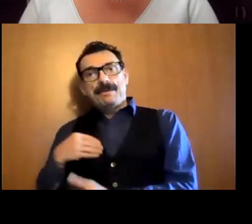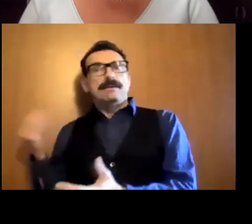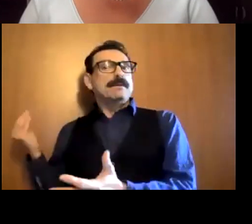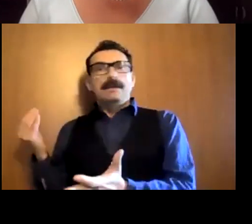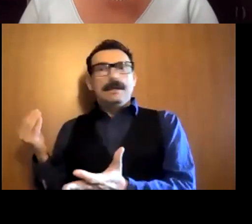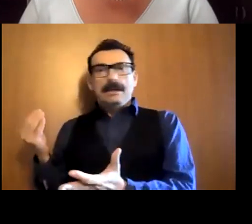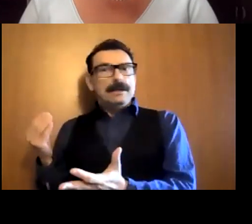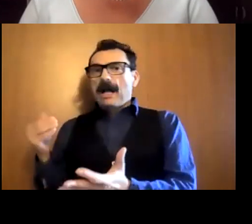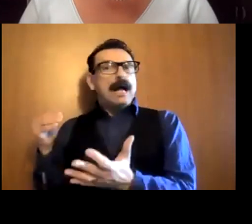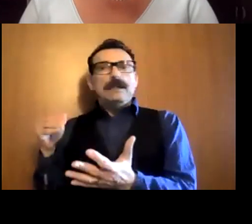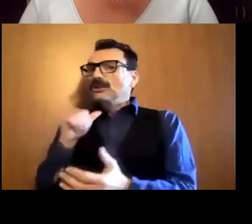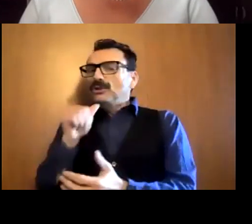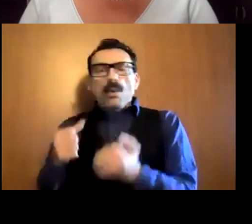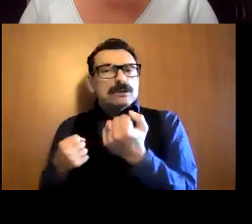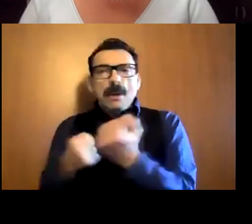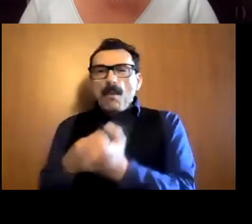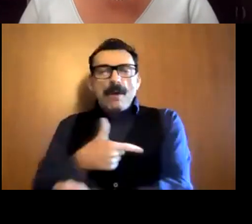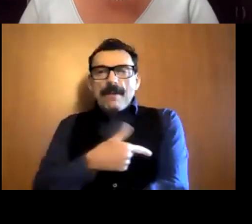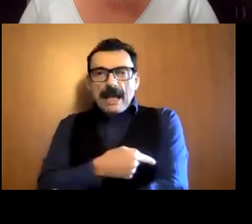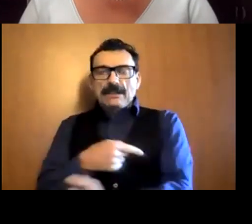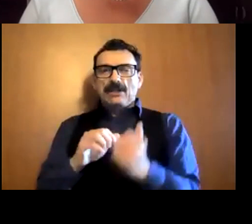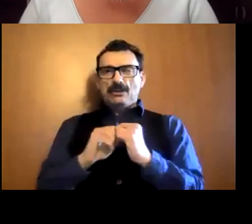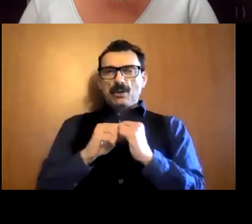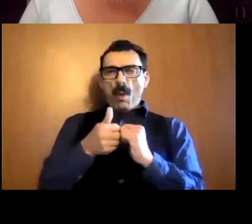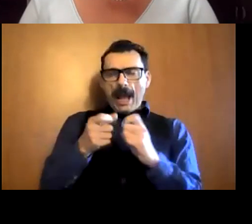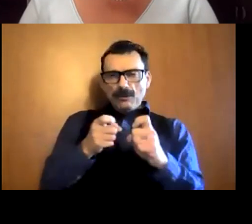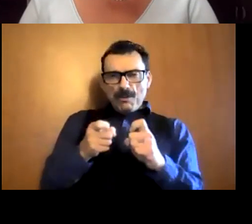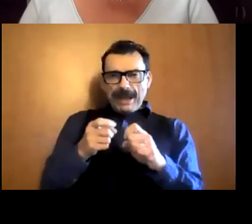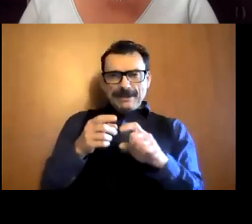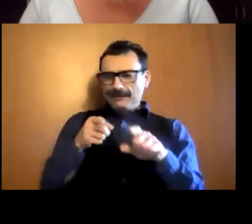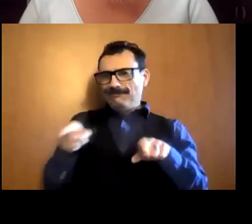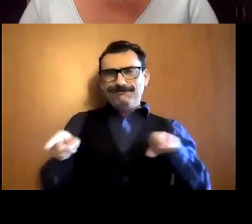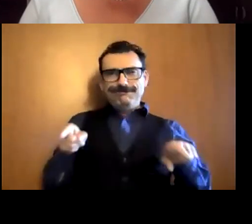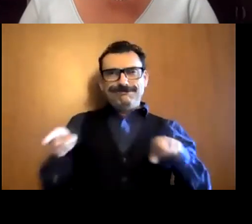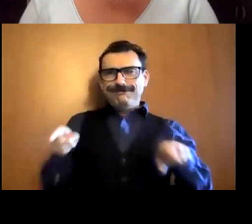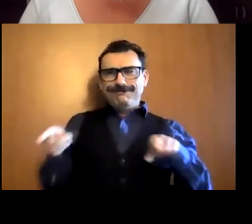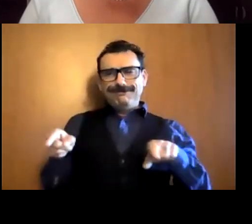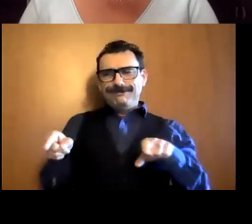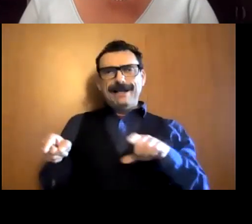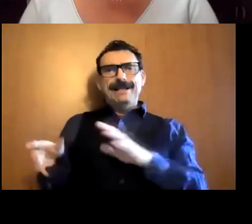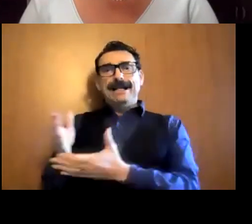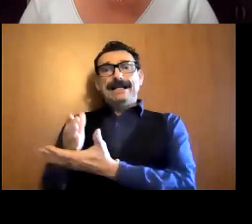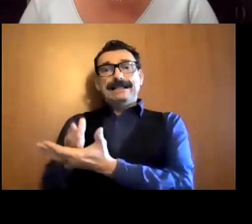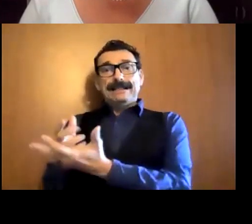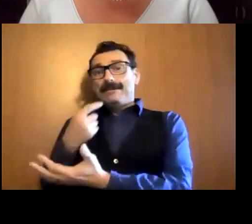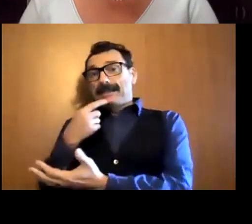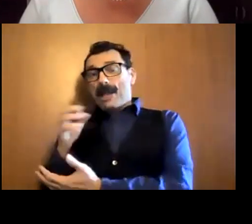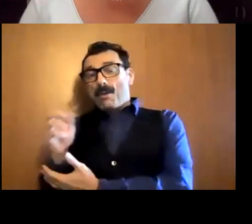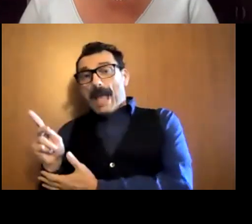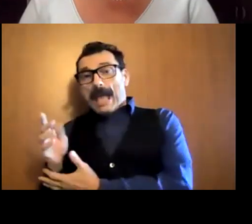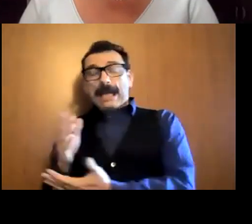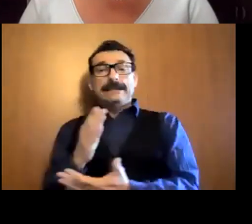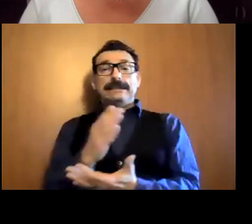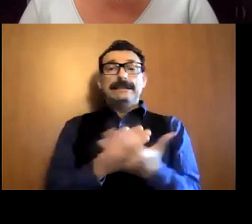who are navigating these divides and differences within the family, especially during a time when students already